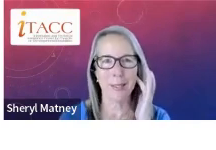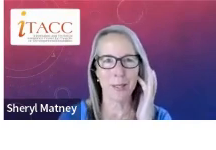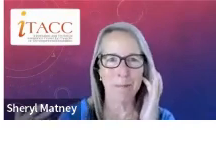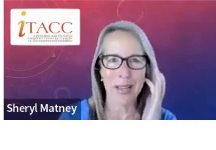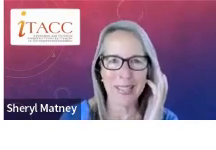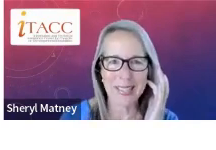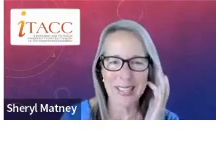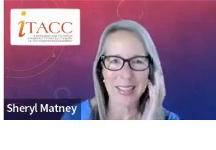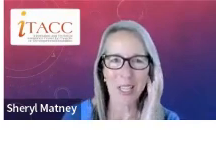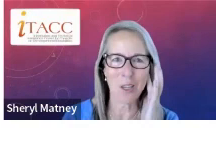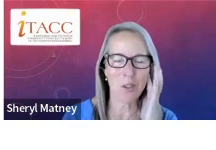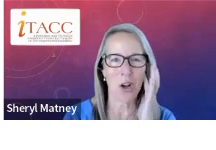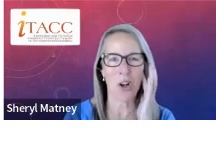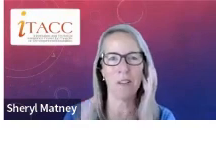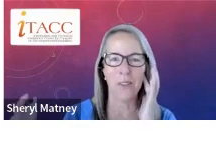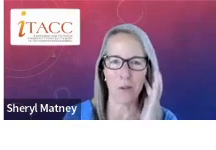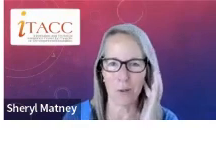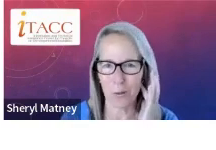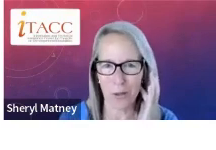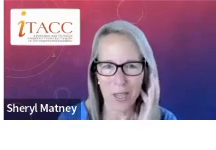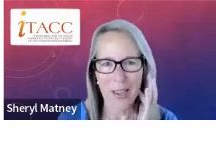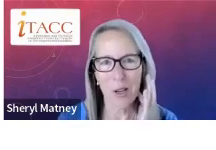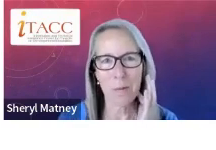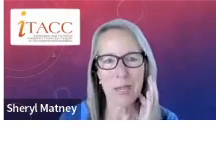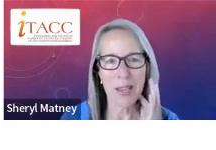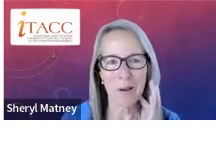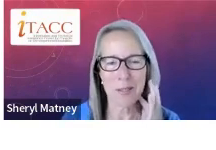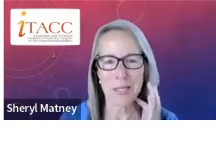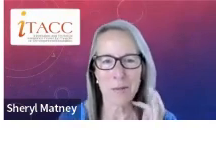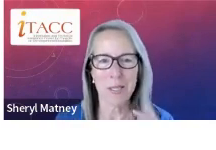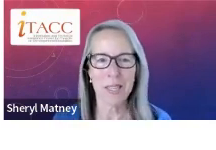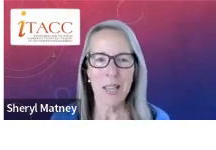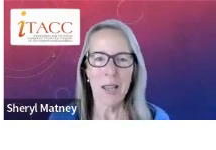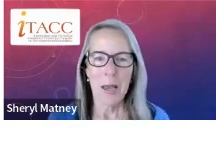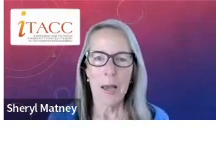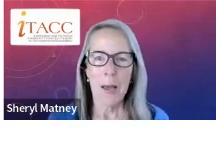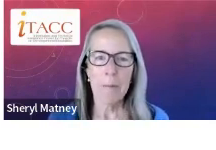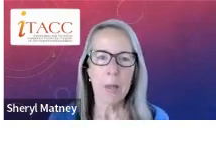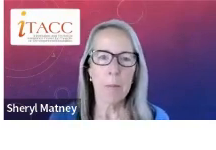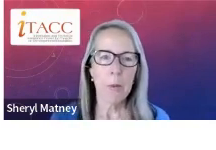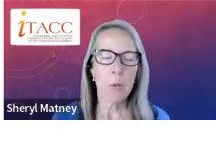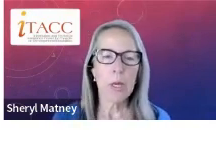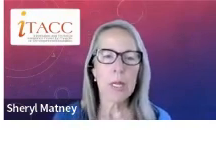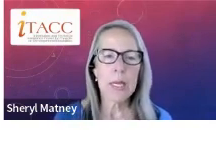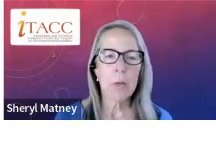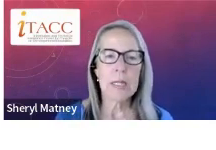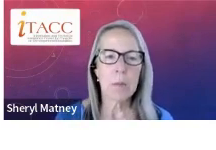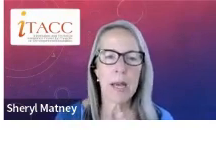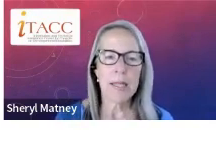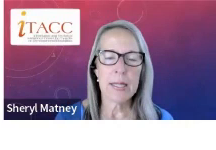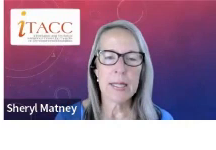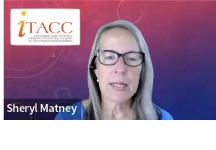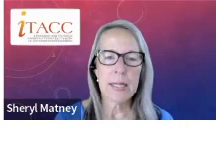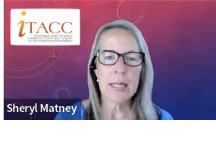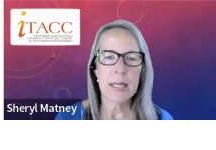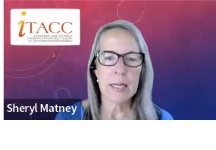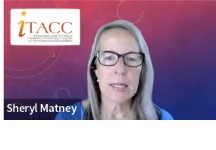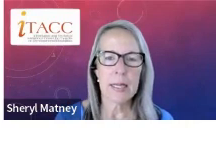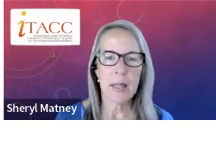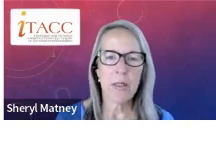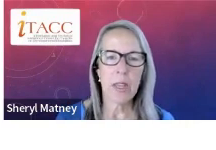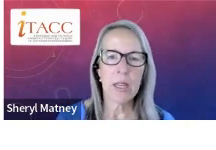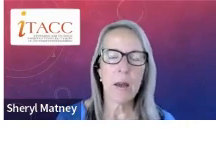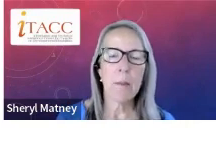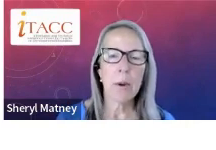It took months, and thank you to all of you who helped me out with this one. But really, respondent